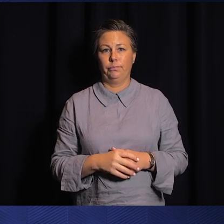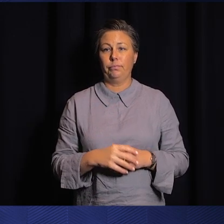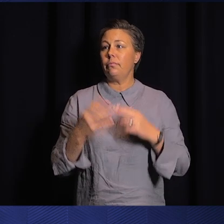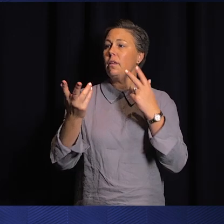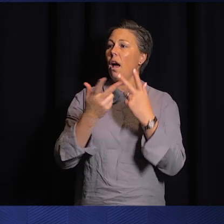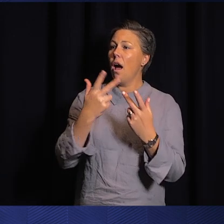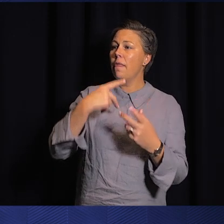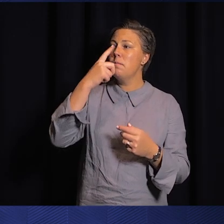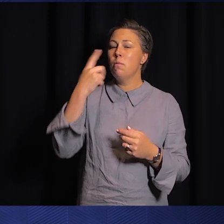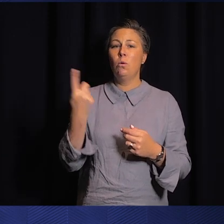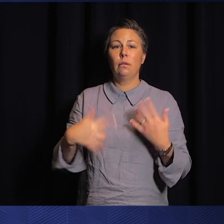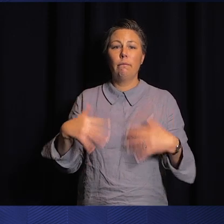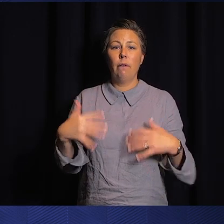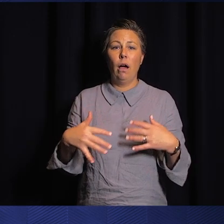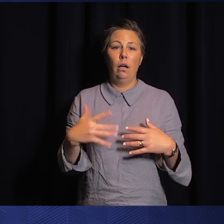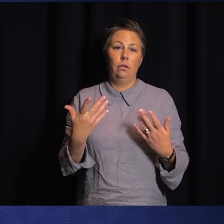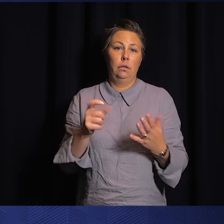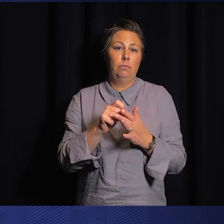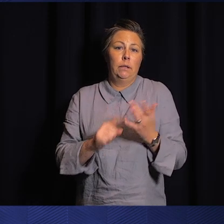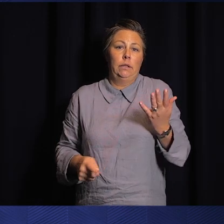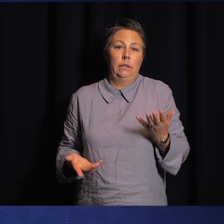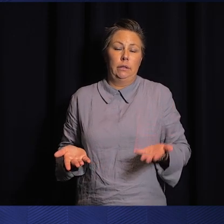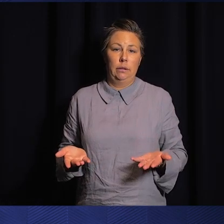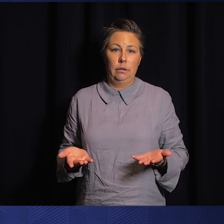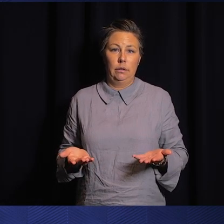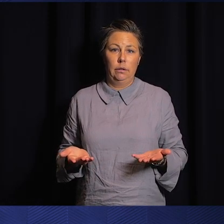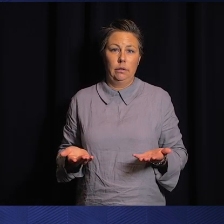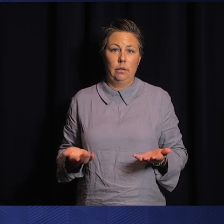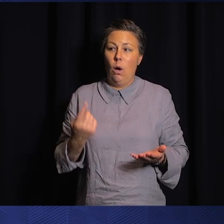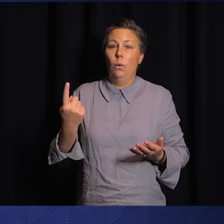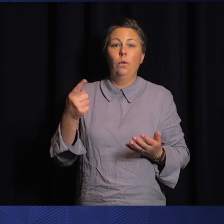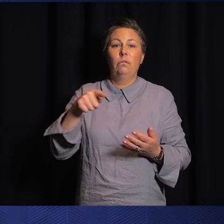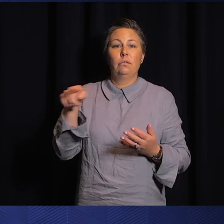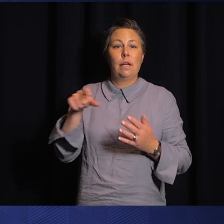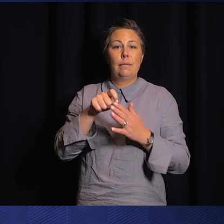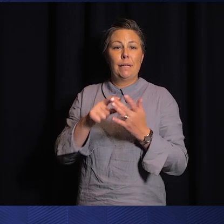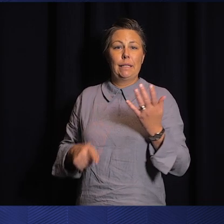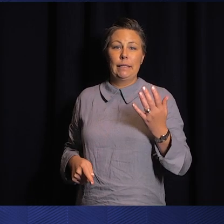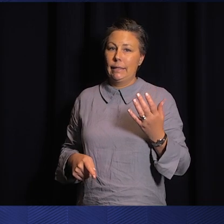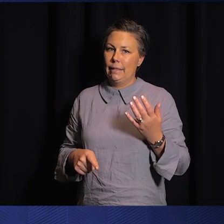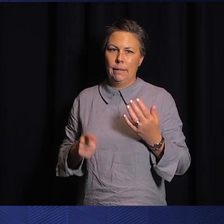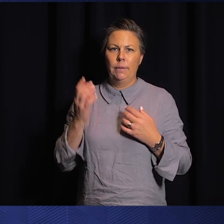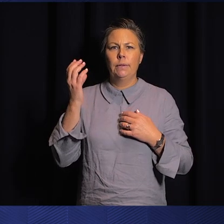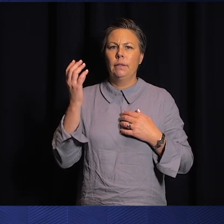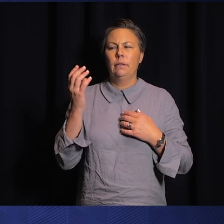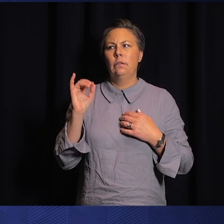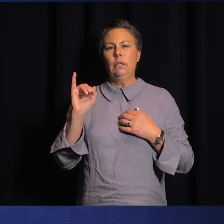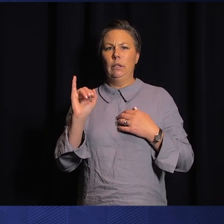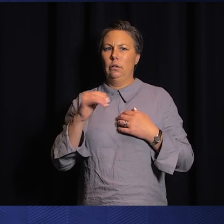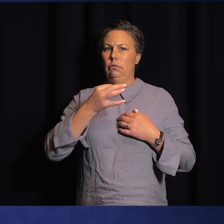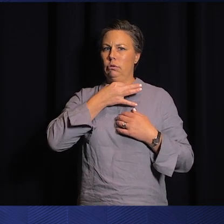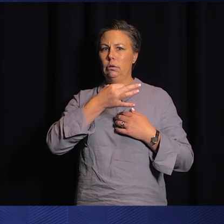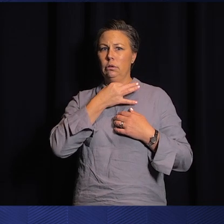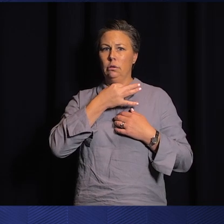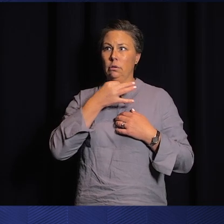groups, persons with disabilities, for example. And persons with disabilities are very particularly vulnerable when